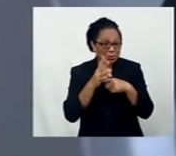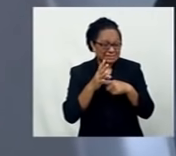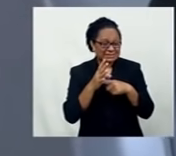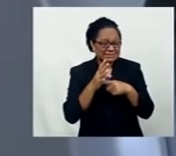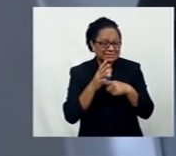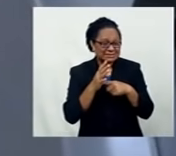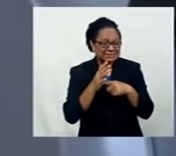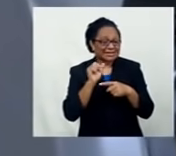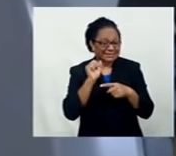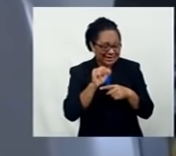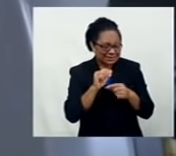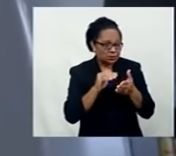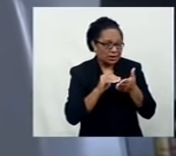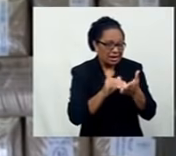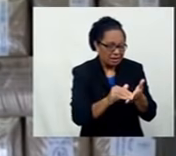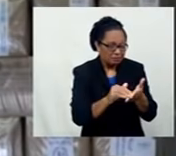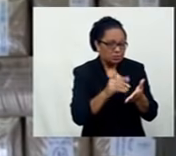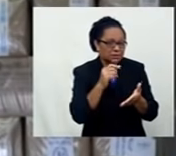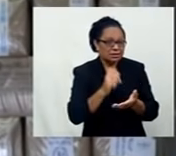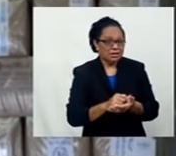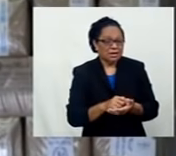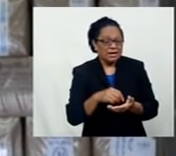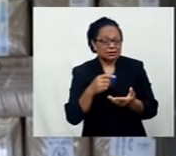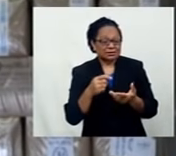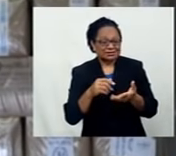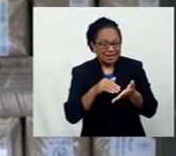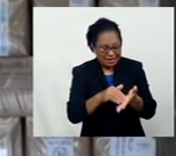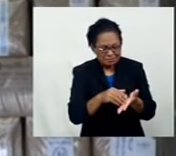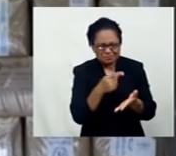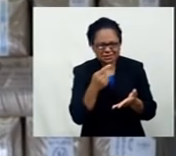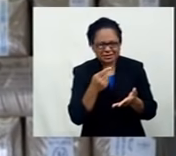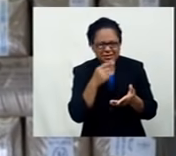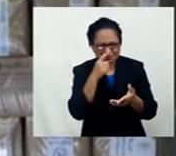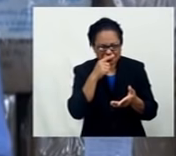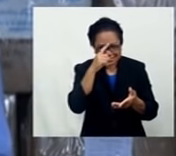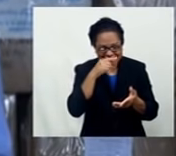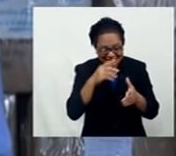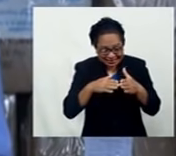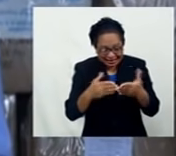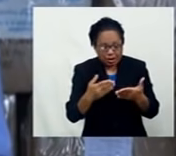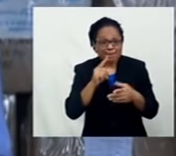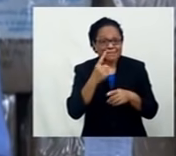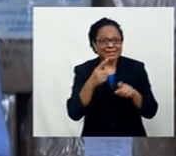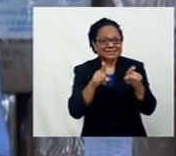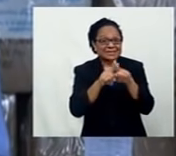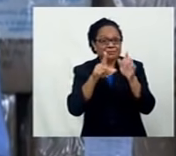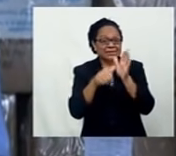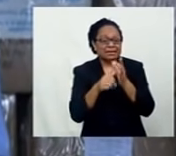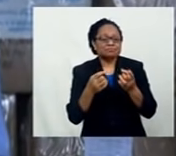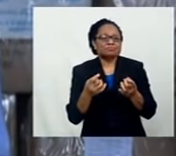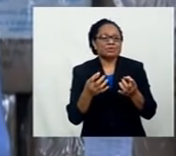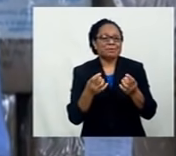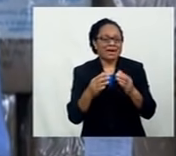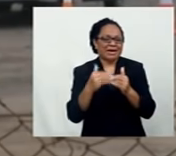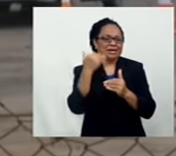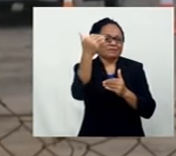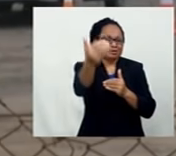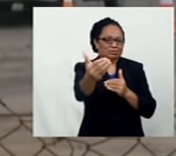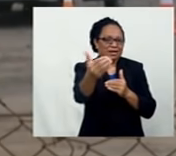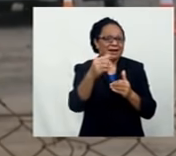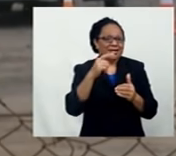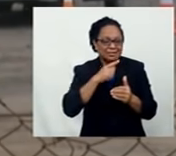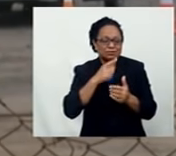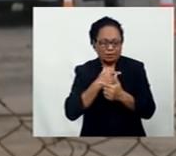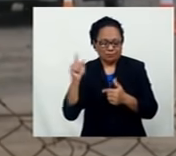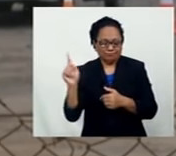it's also important that we look into the future and be prepared. And that's one of the reasons why today The